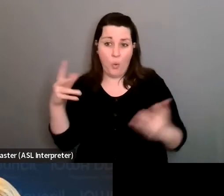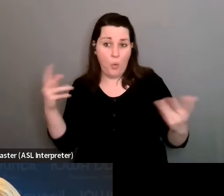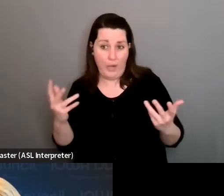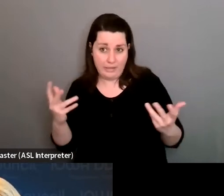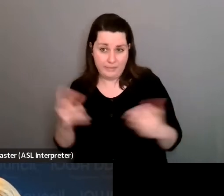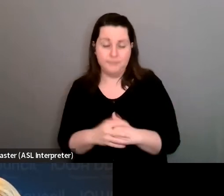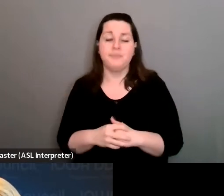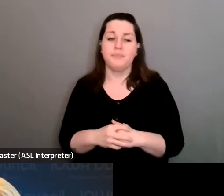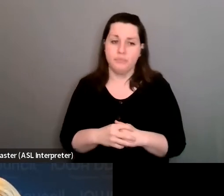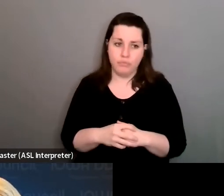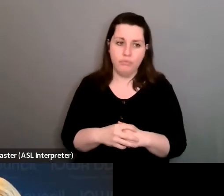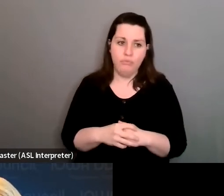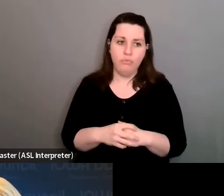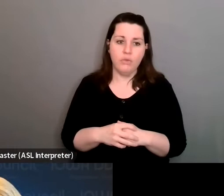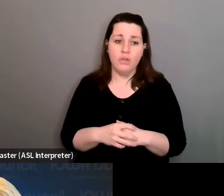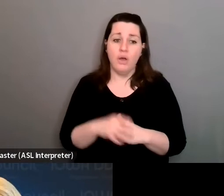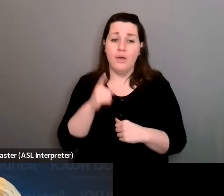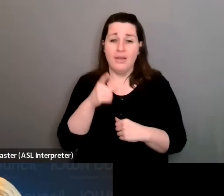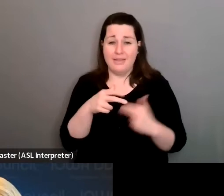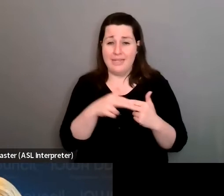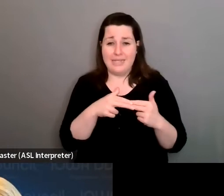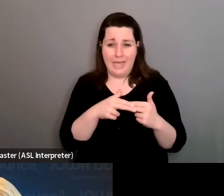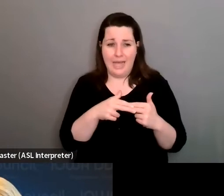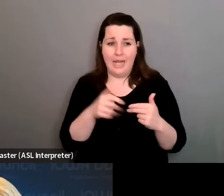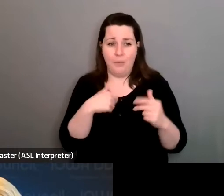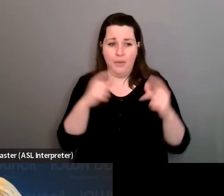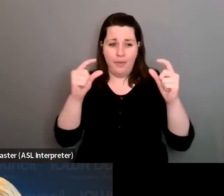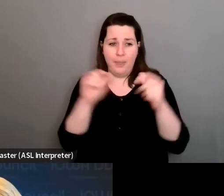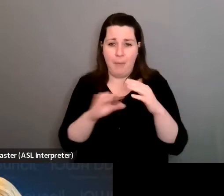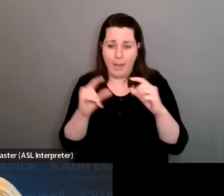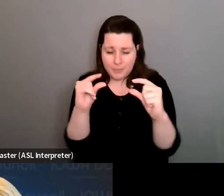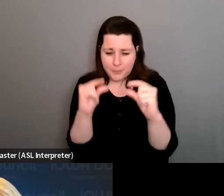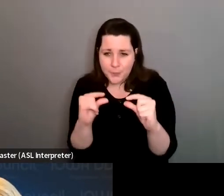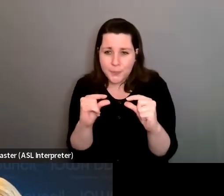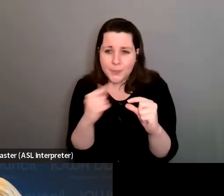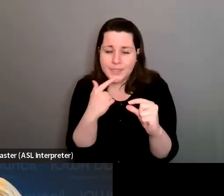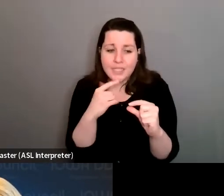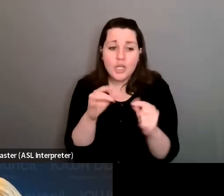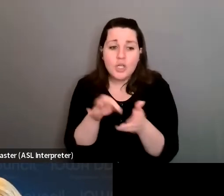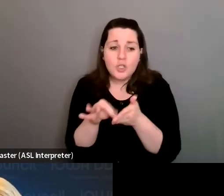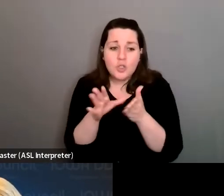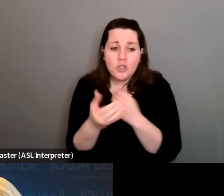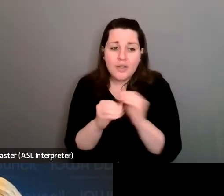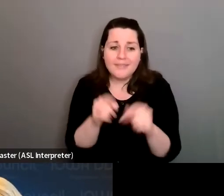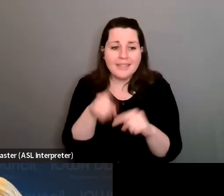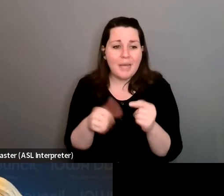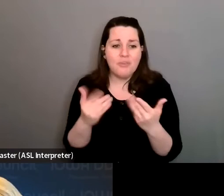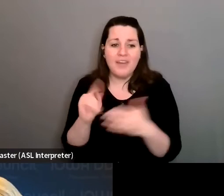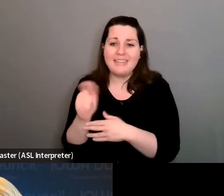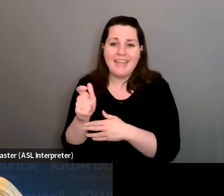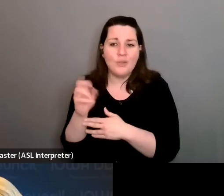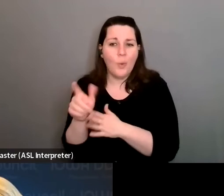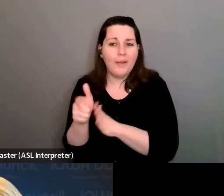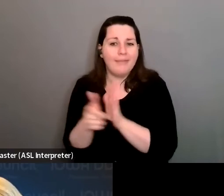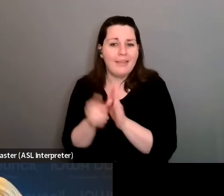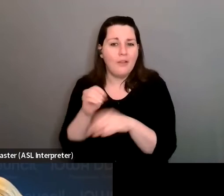I approach this slide, I'm going to go to the really small print down there at the bottom that says the Treasurer's Office cannot provide tax or legal advice